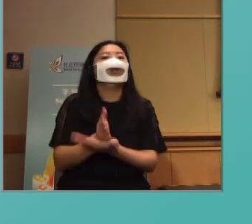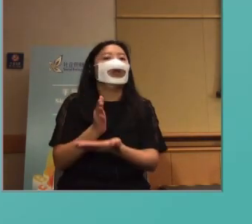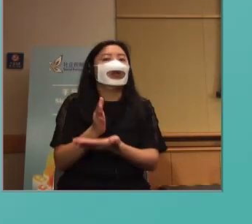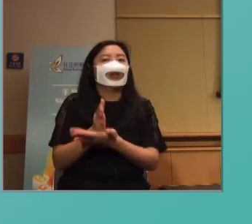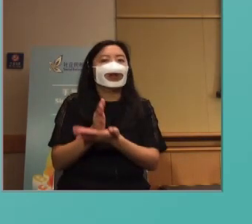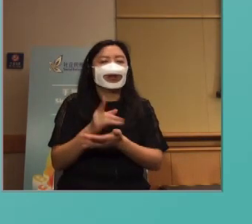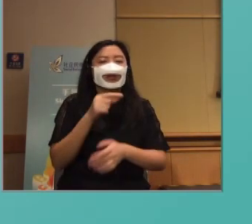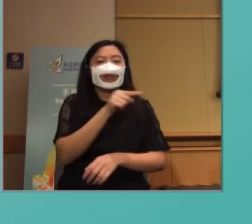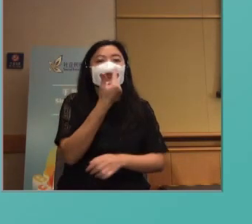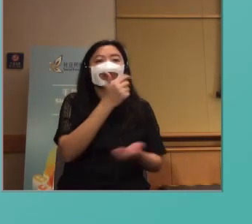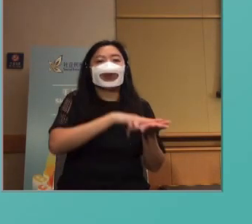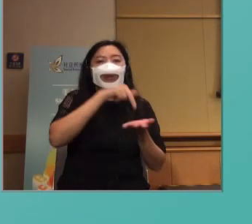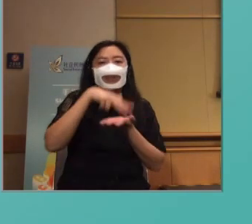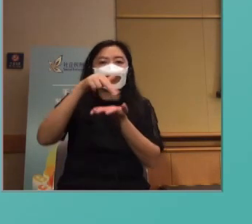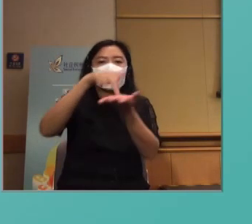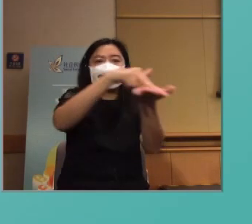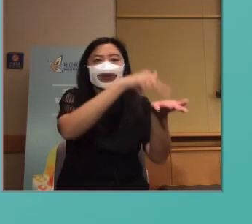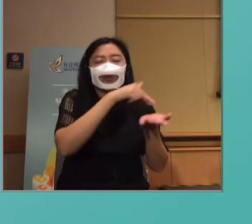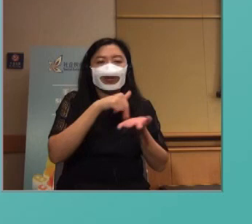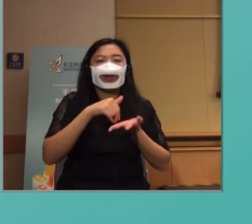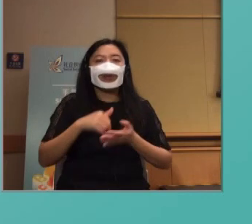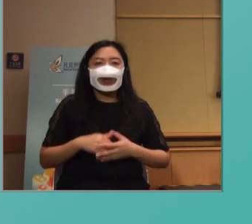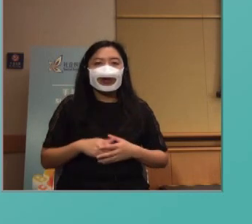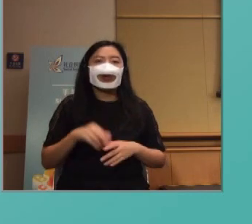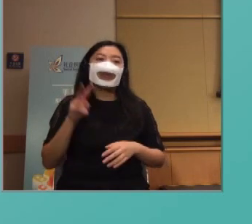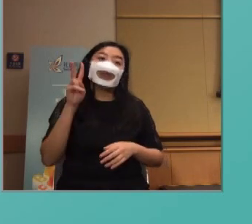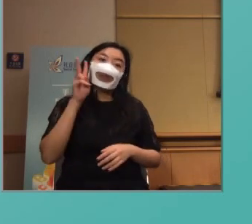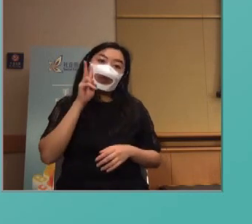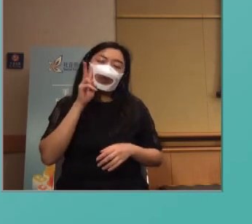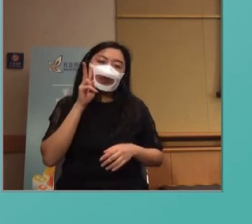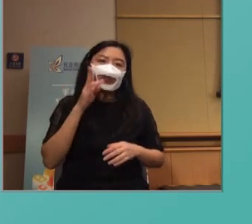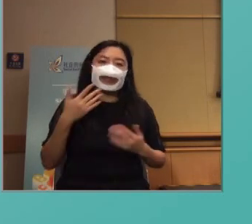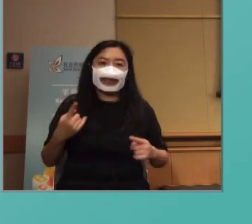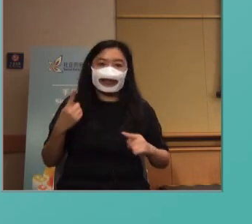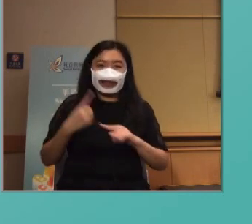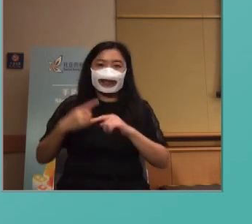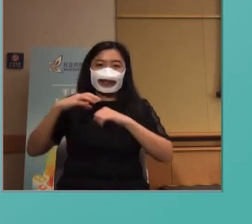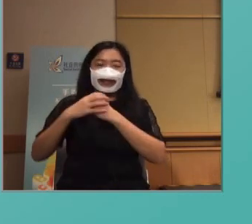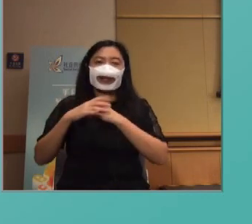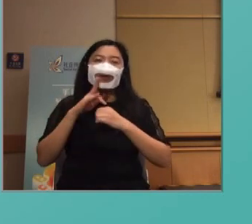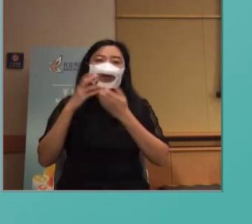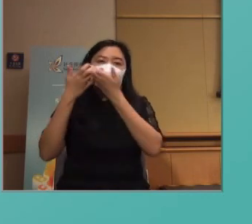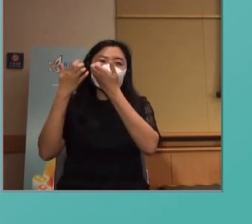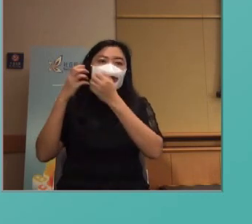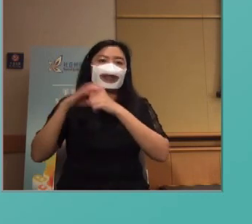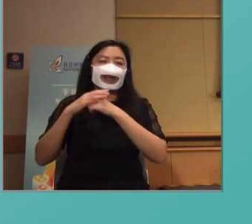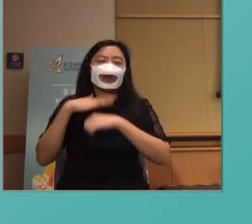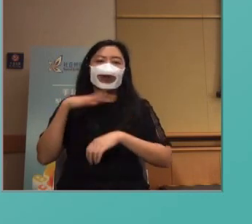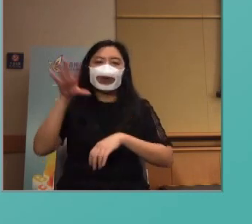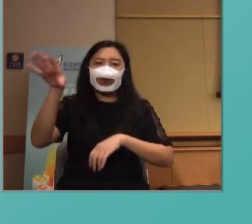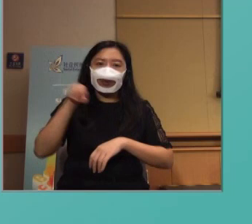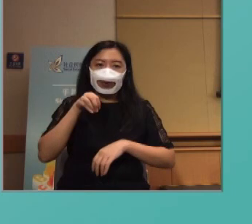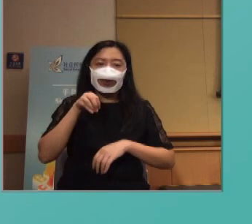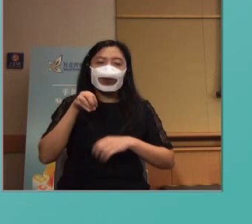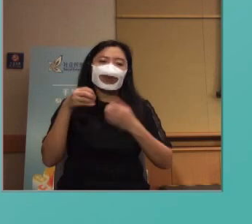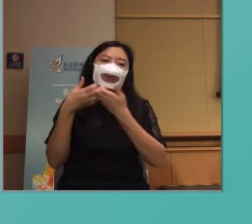it means, for instance, is that in the same way that we can do this with the physical world, in the digital world, I can now take a digital item and I no longer need to seek